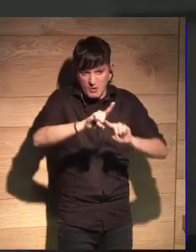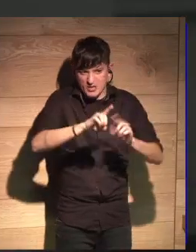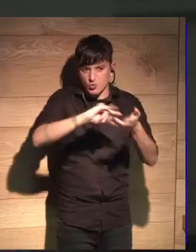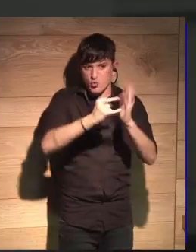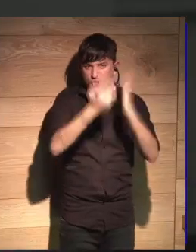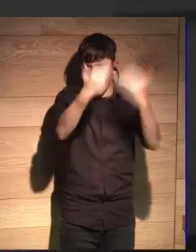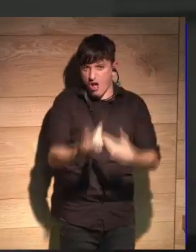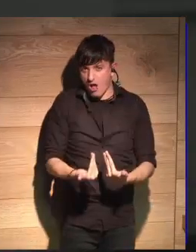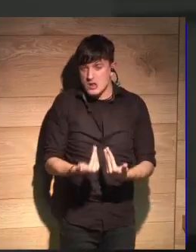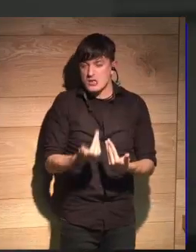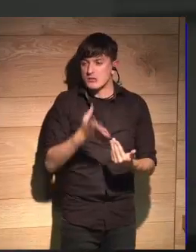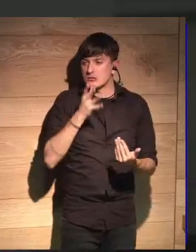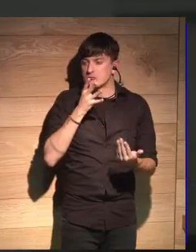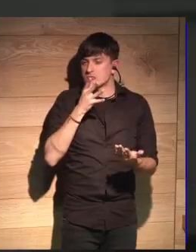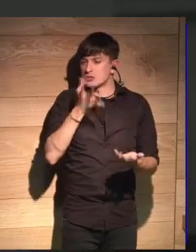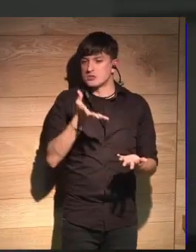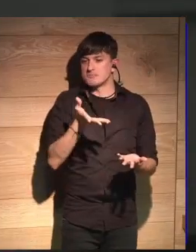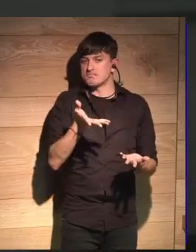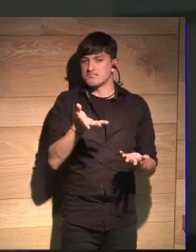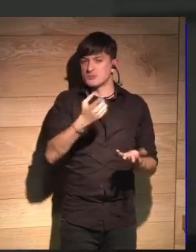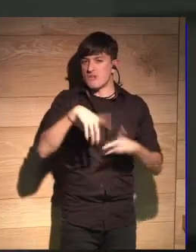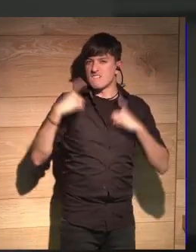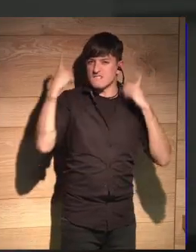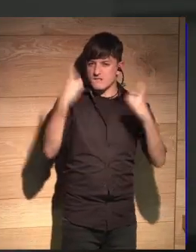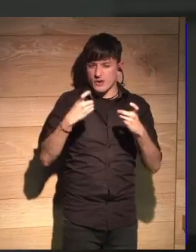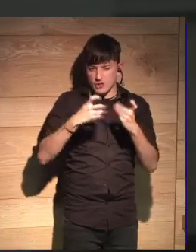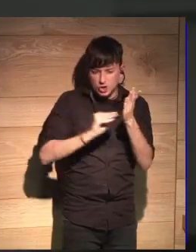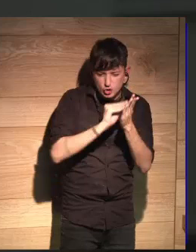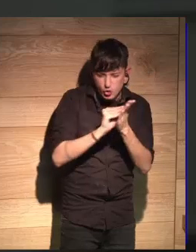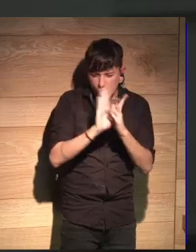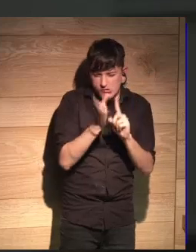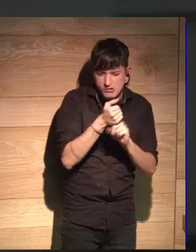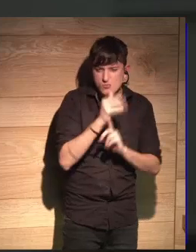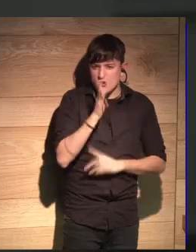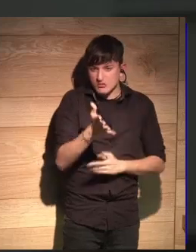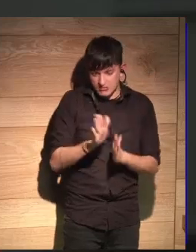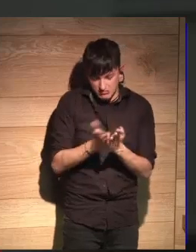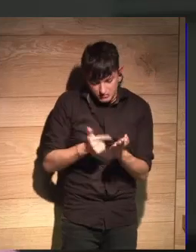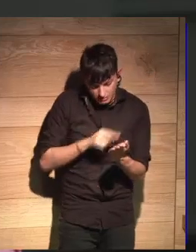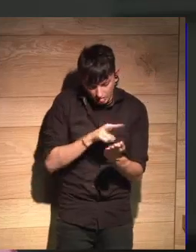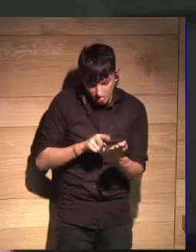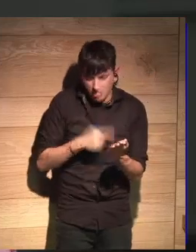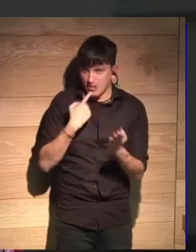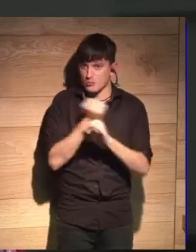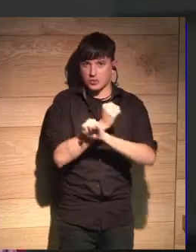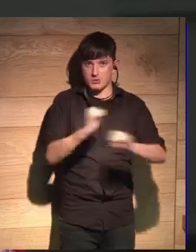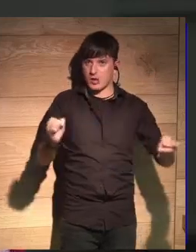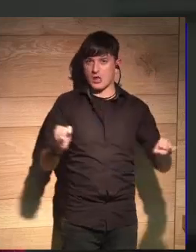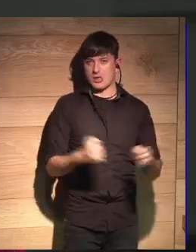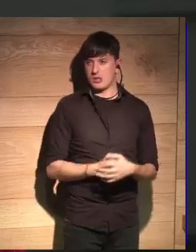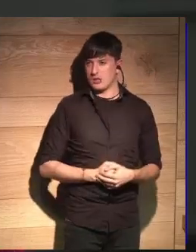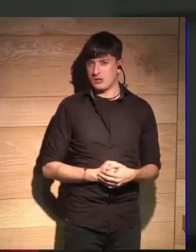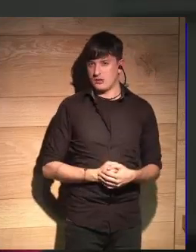make any effort to solve the world's problems if you've just been told that they're insoluble? It is